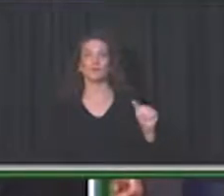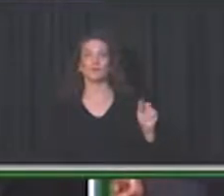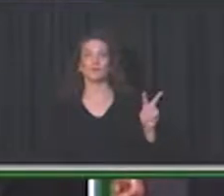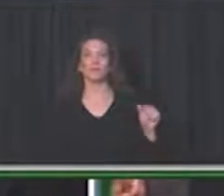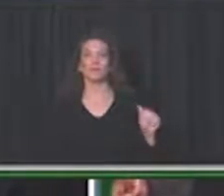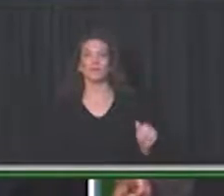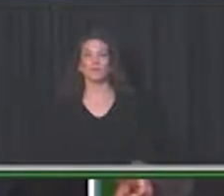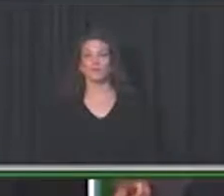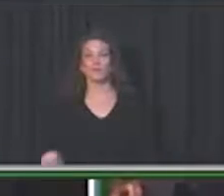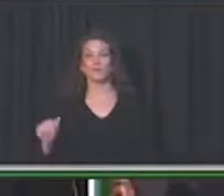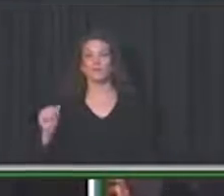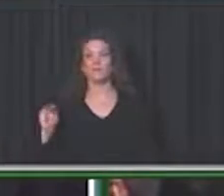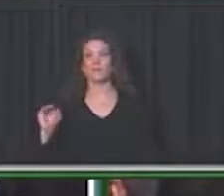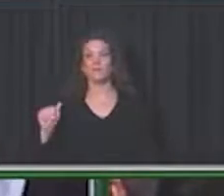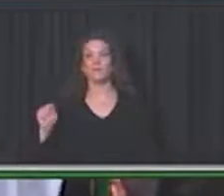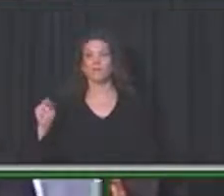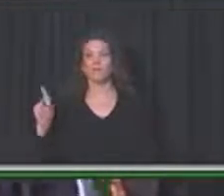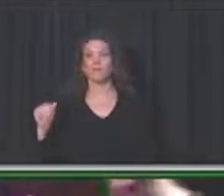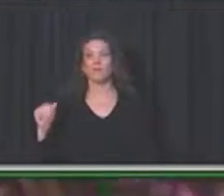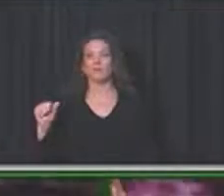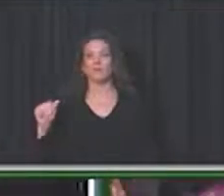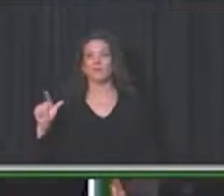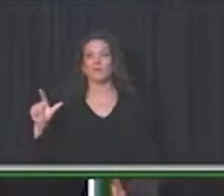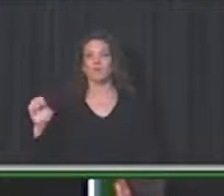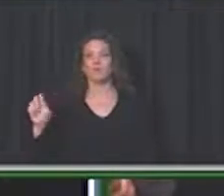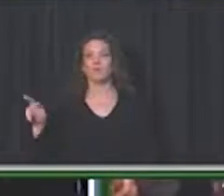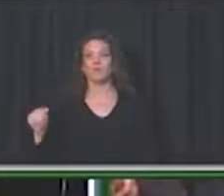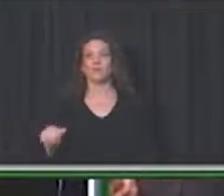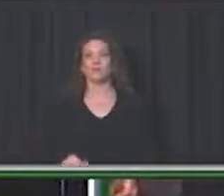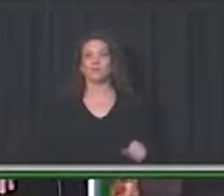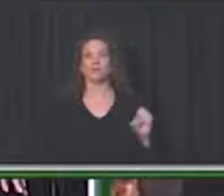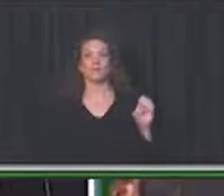Amanda Alvear. Emily Fitzsimmons.